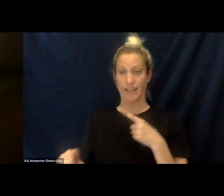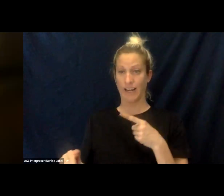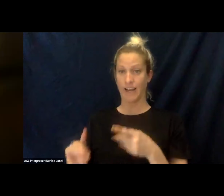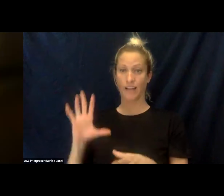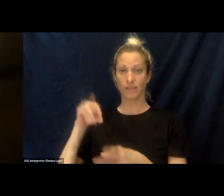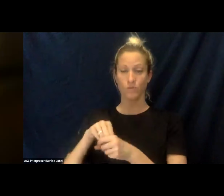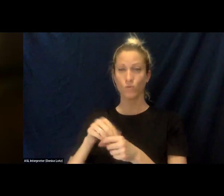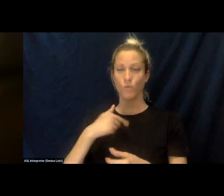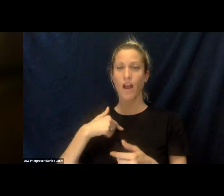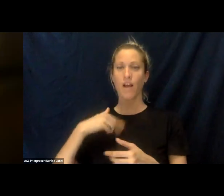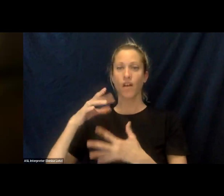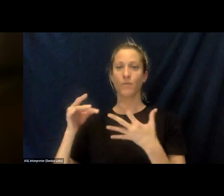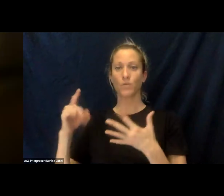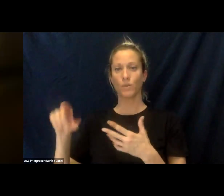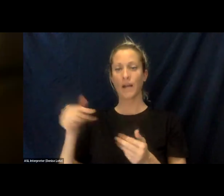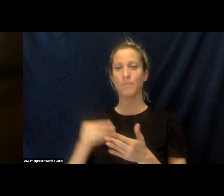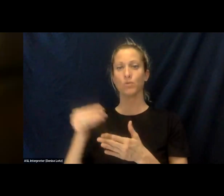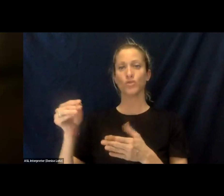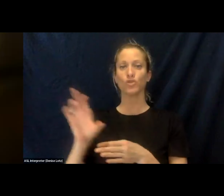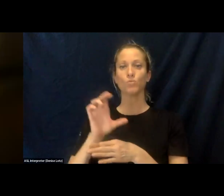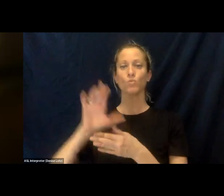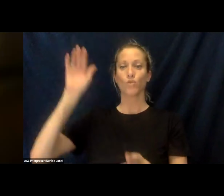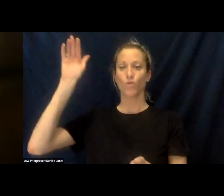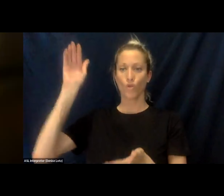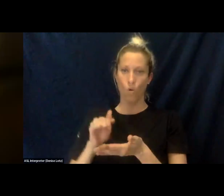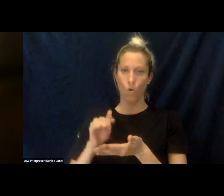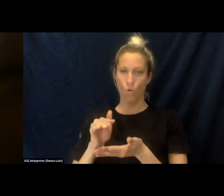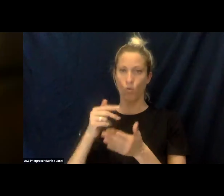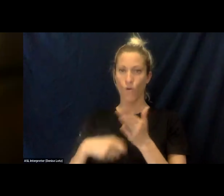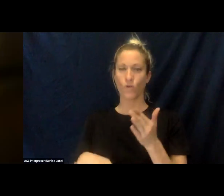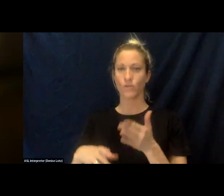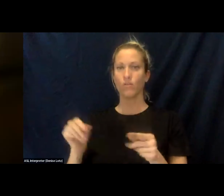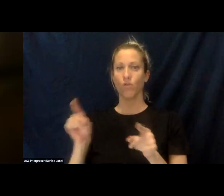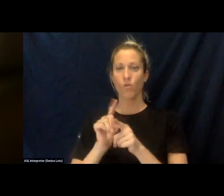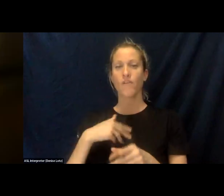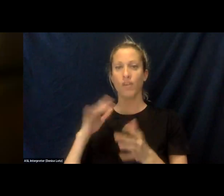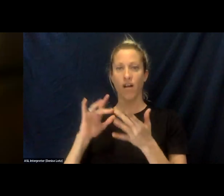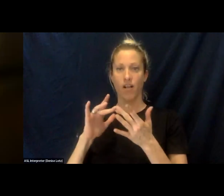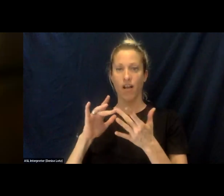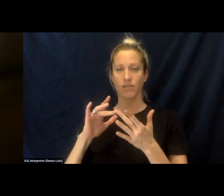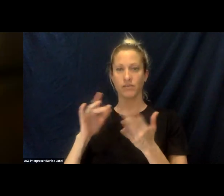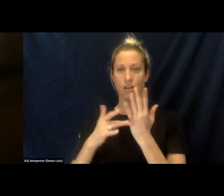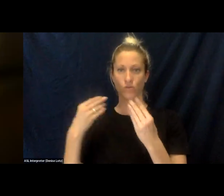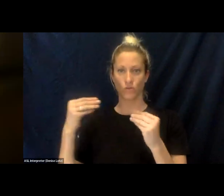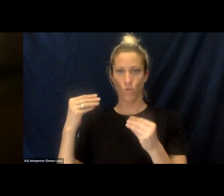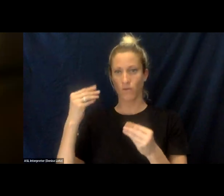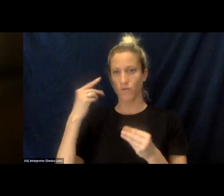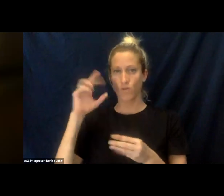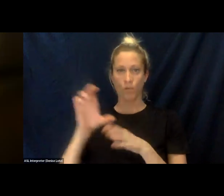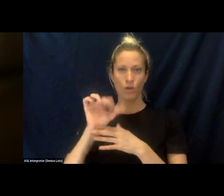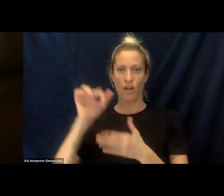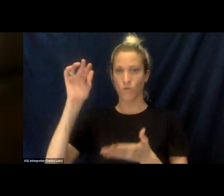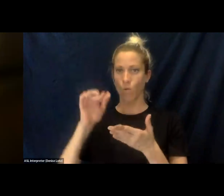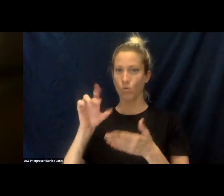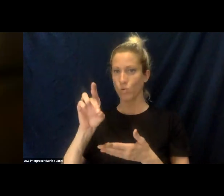want to have an option available where they can purchase a computer at a very low cost. So we have an online technology store that has computers for as low as